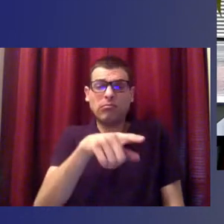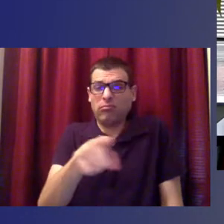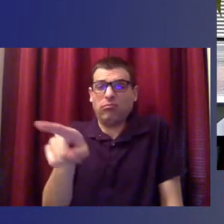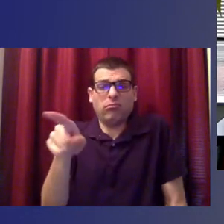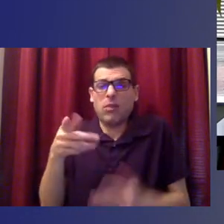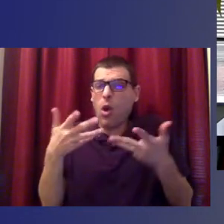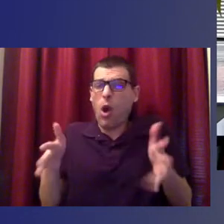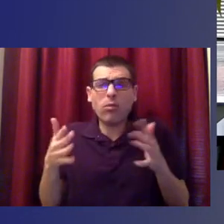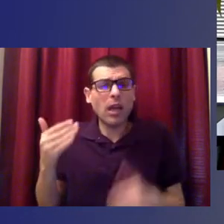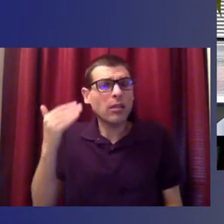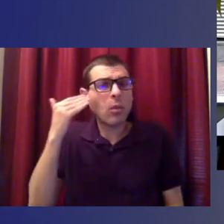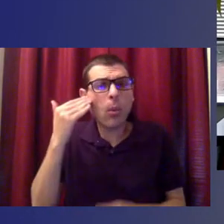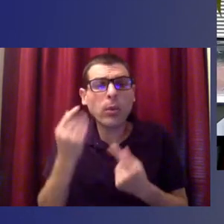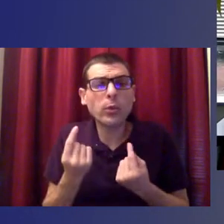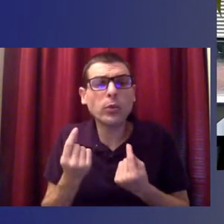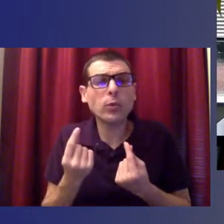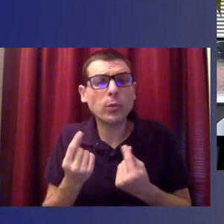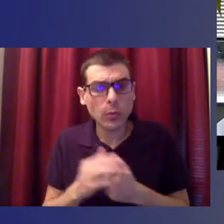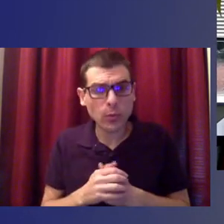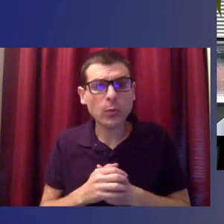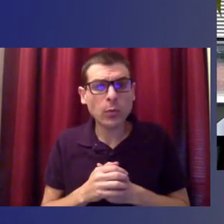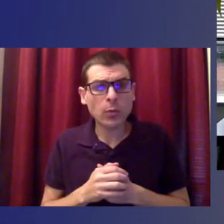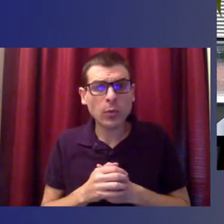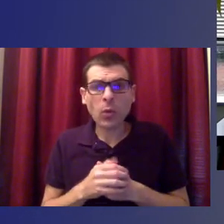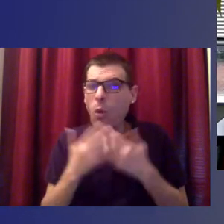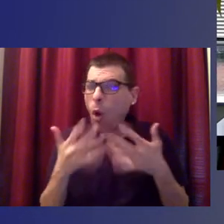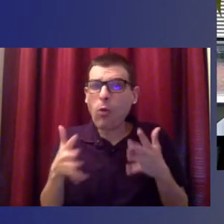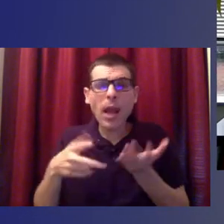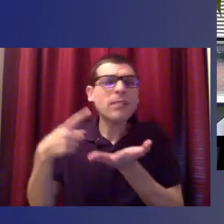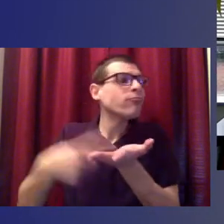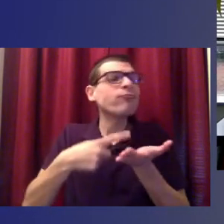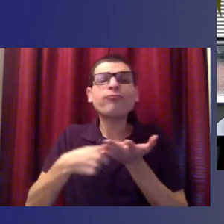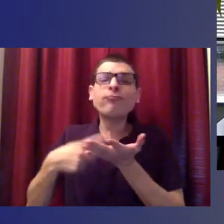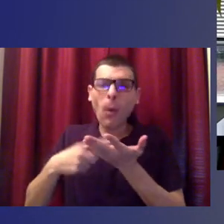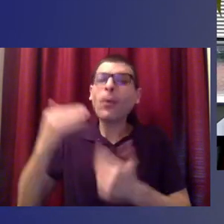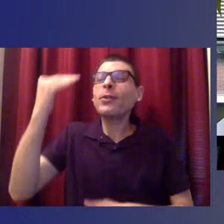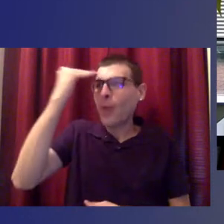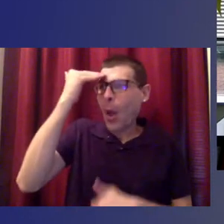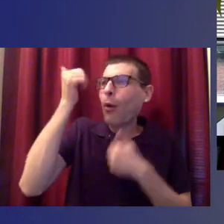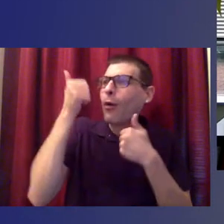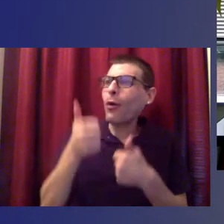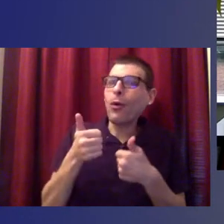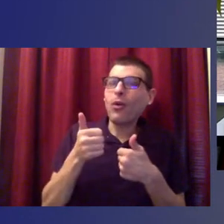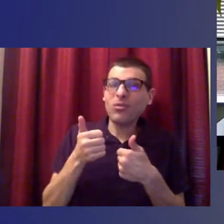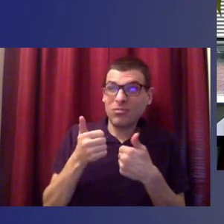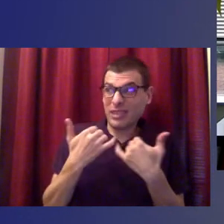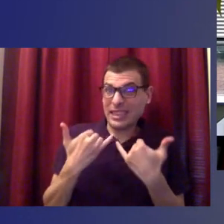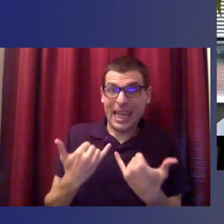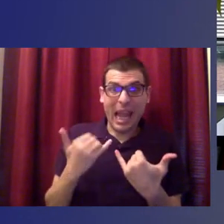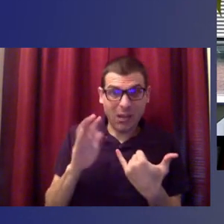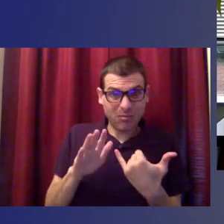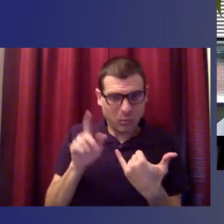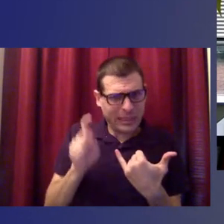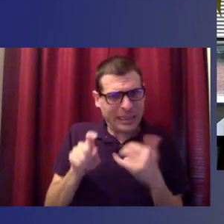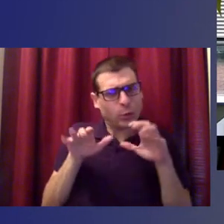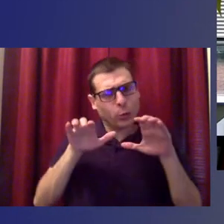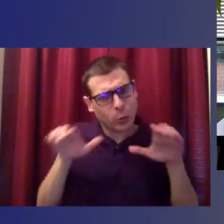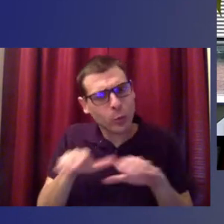We know what to do. We just need to do it. And we need to bring everyone together, all the different entities that I talked about, because it isn't